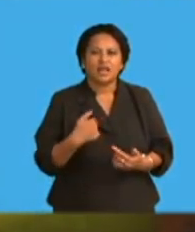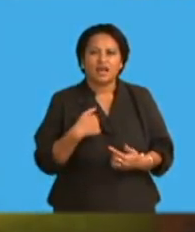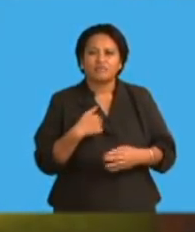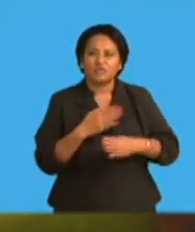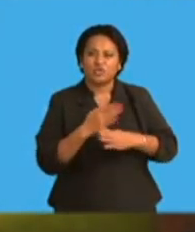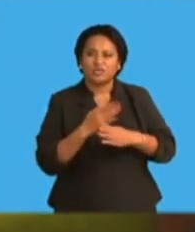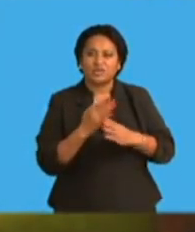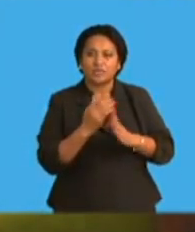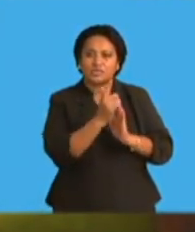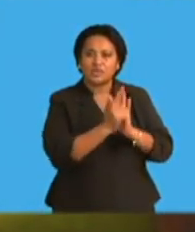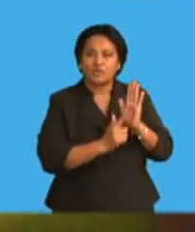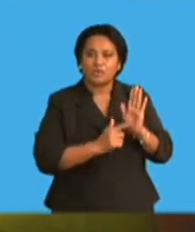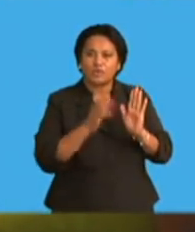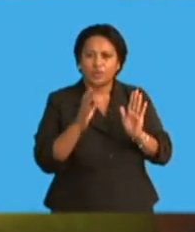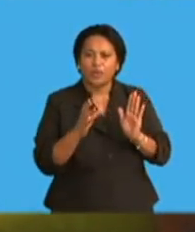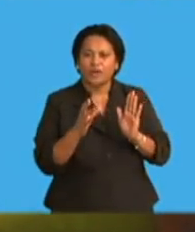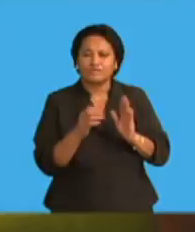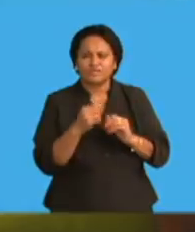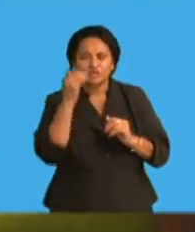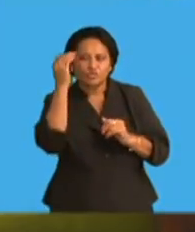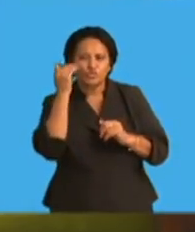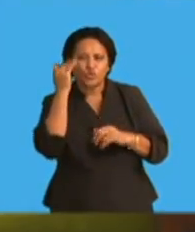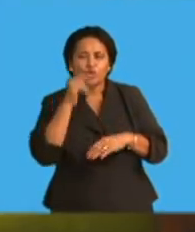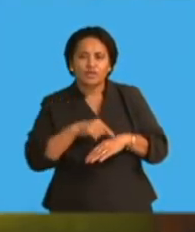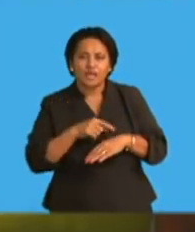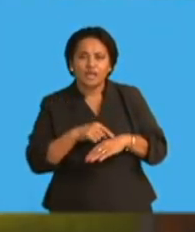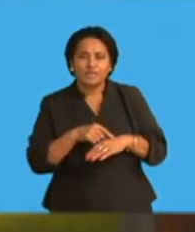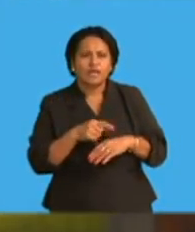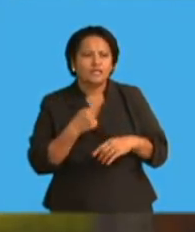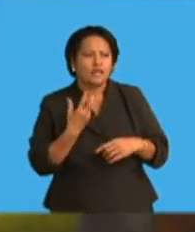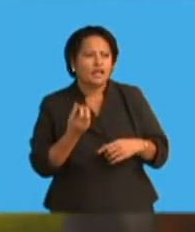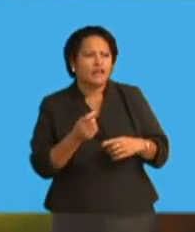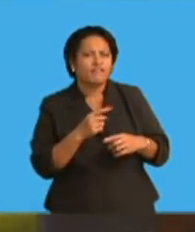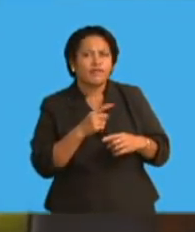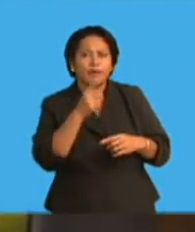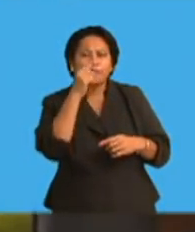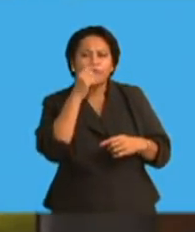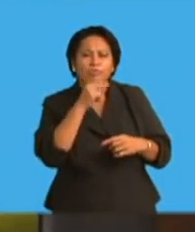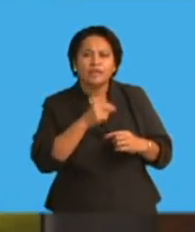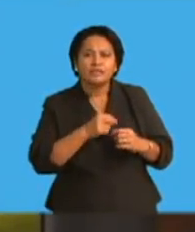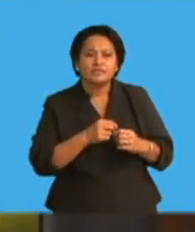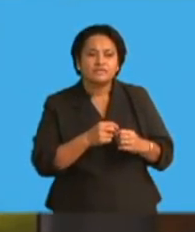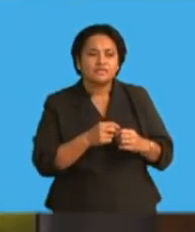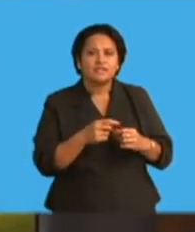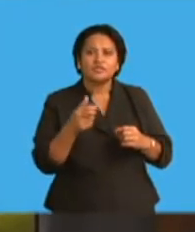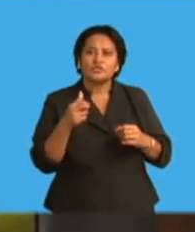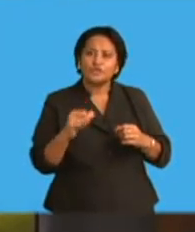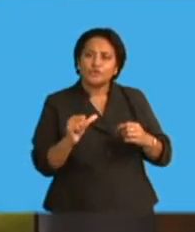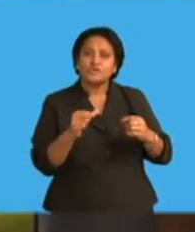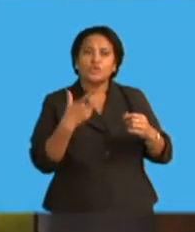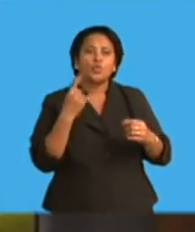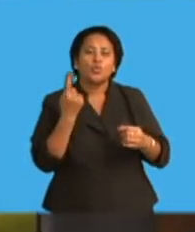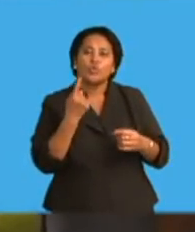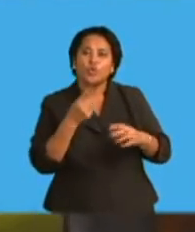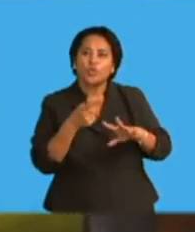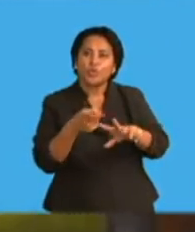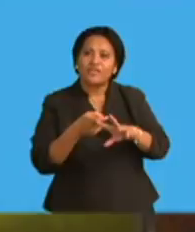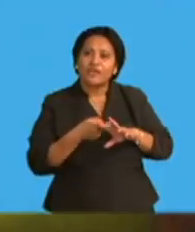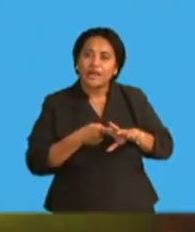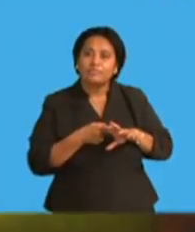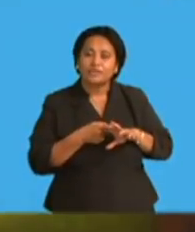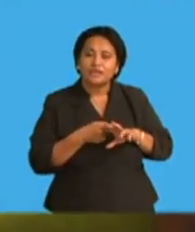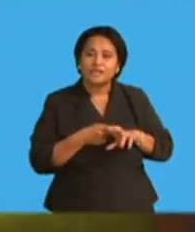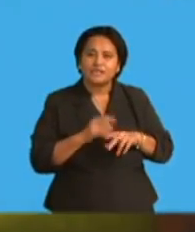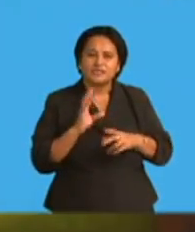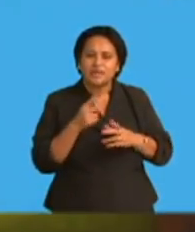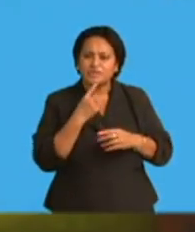while. We had people trying to use traditional methods of settling rape matters. Let's do the bulumbulu. A lot of these